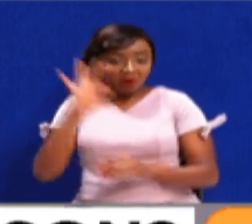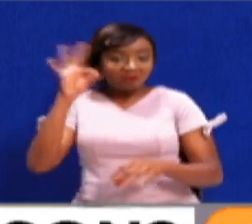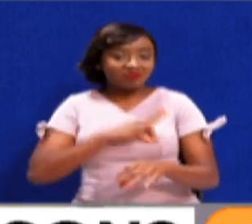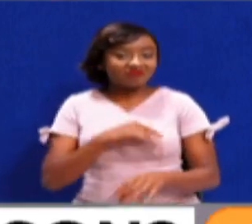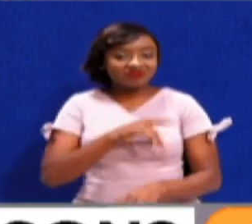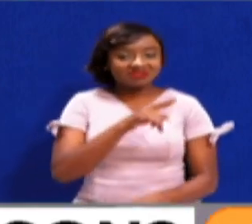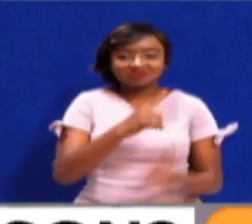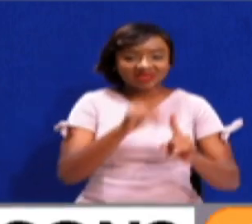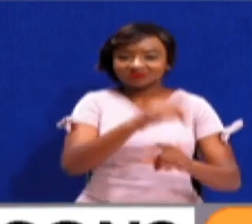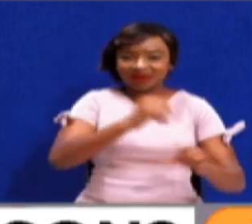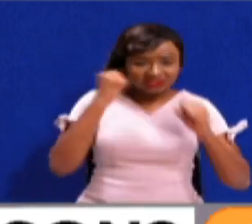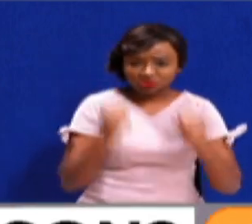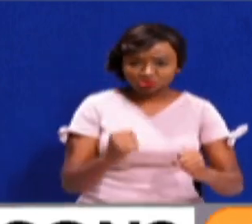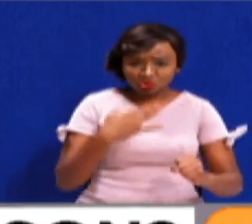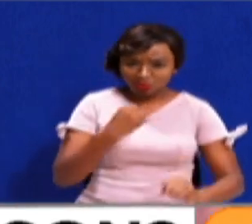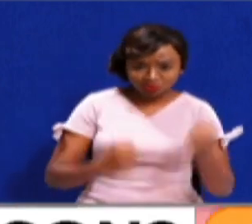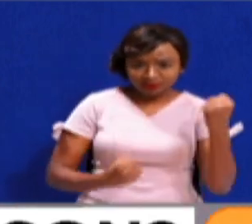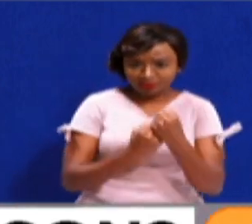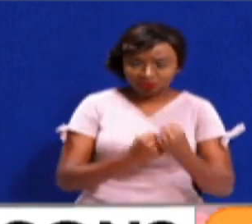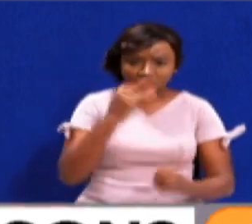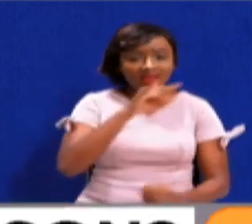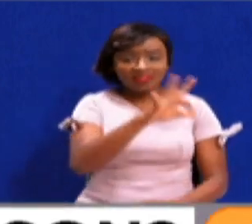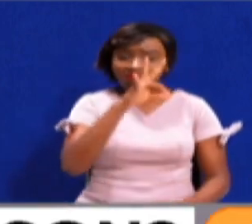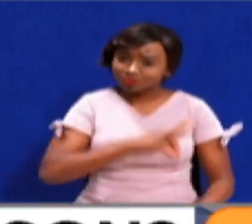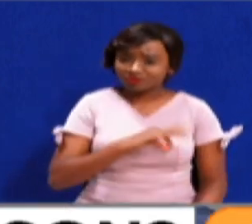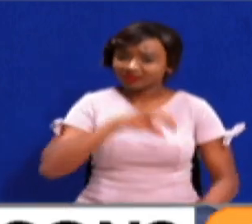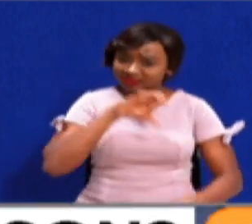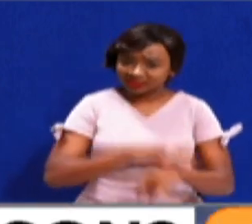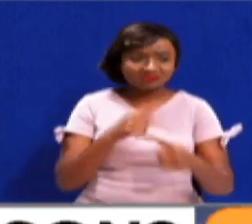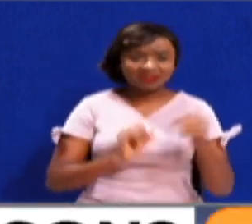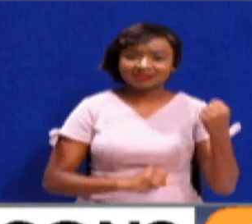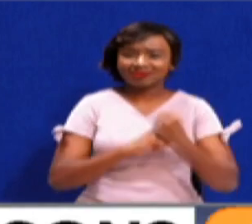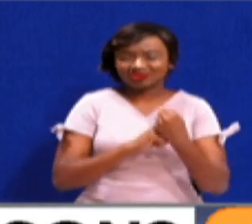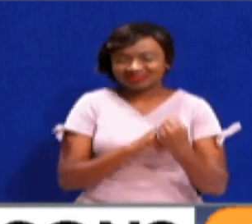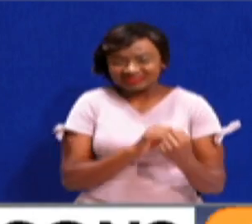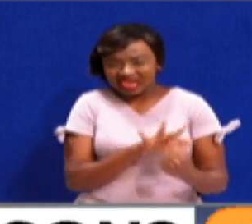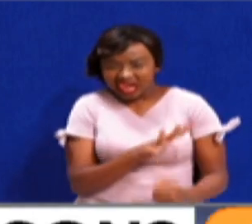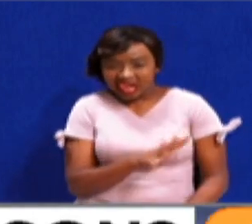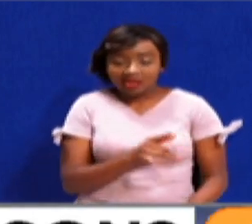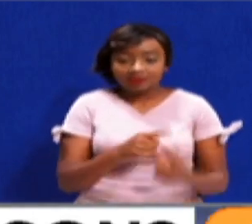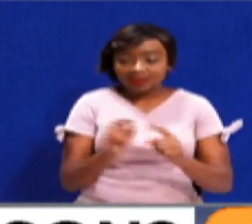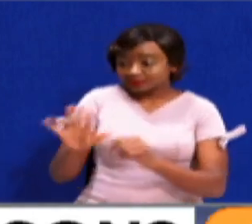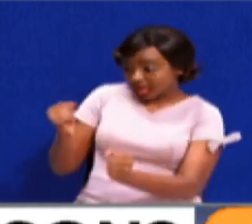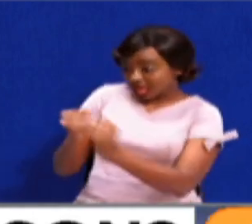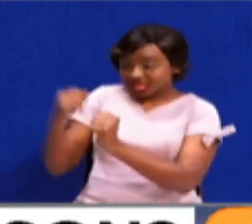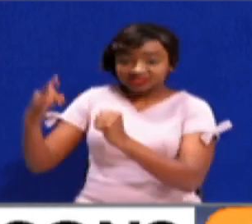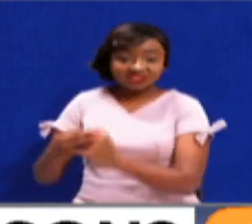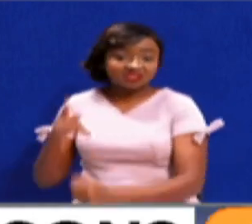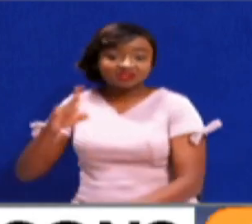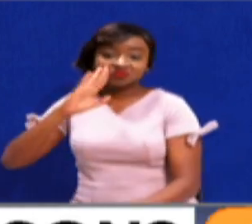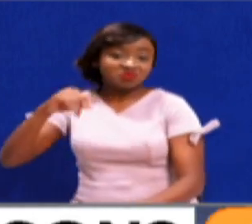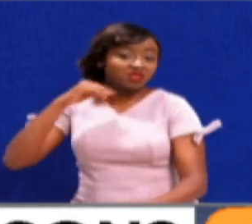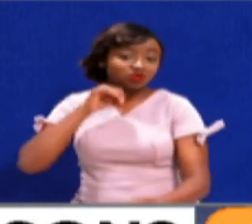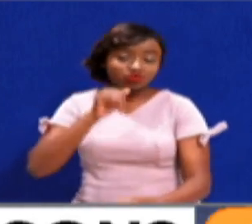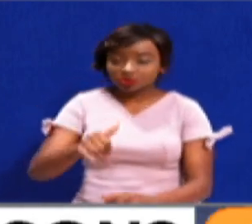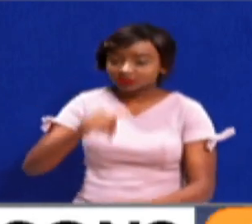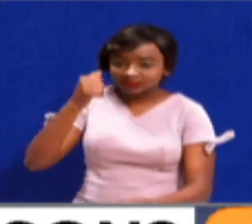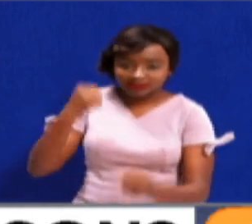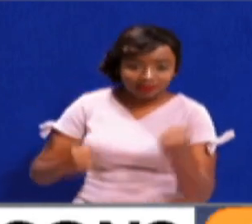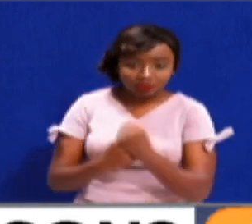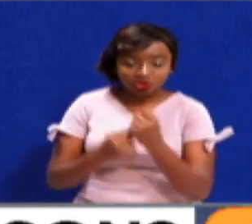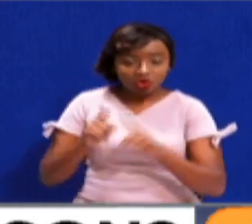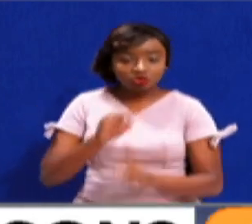not very, you know, decisive on what they wanted, whether they wanted to support or not. 18 counties that were losing would definitely not support. And